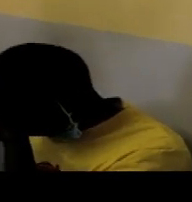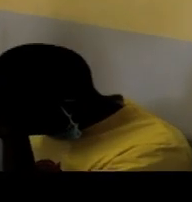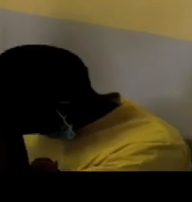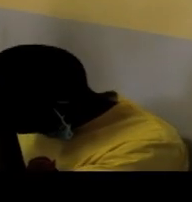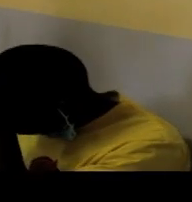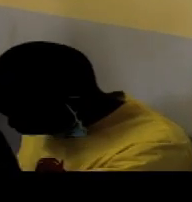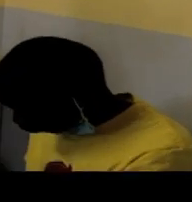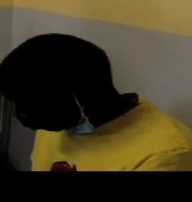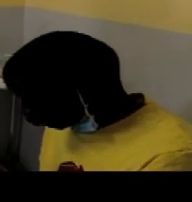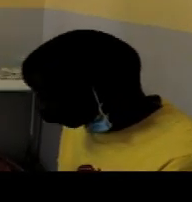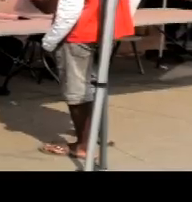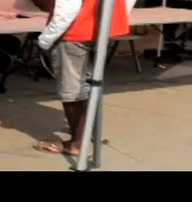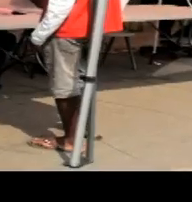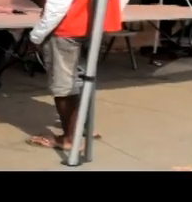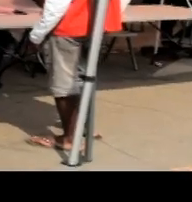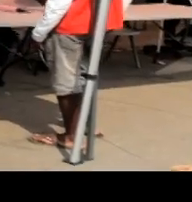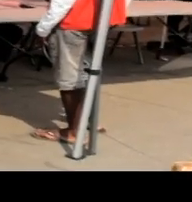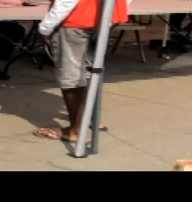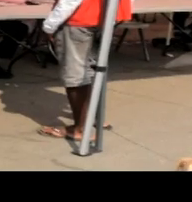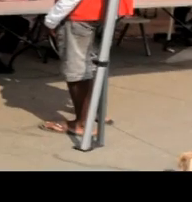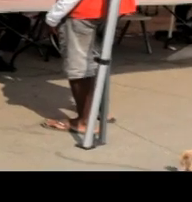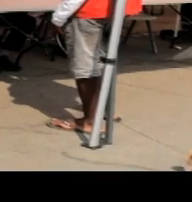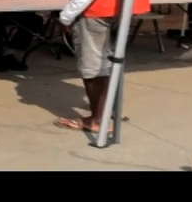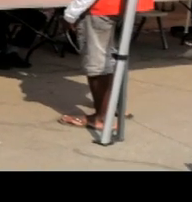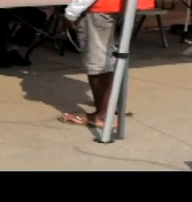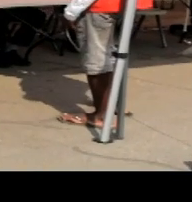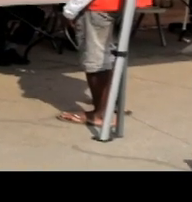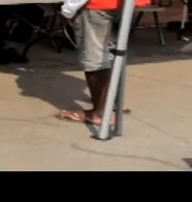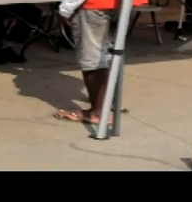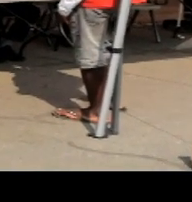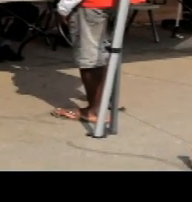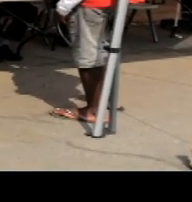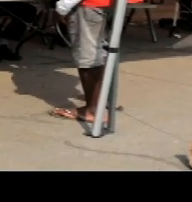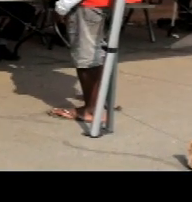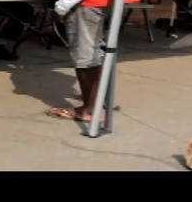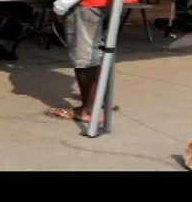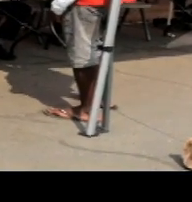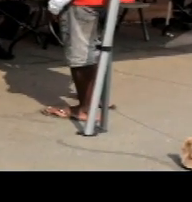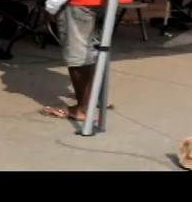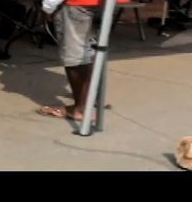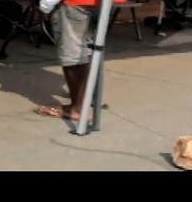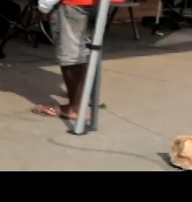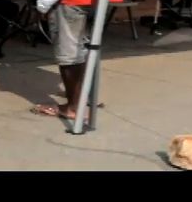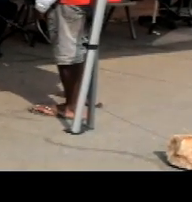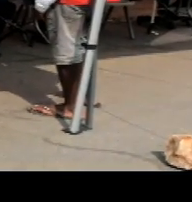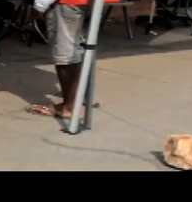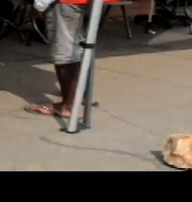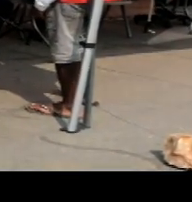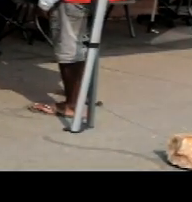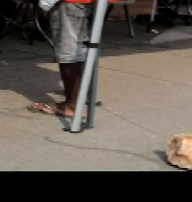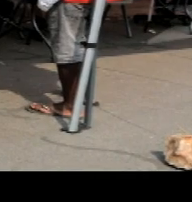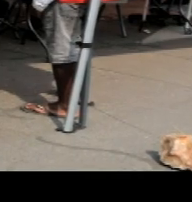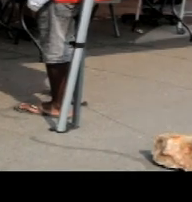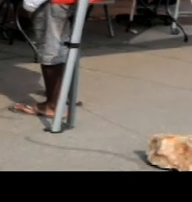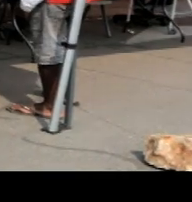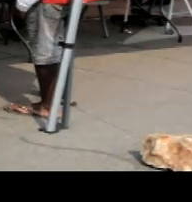1,921. The current health regulations include the correct wearing of face masks in public places, as well as a maximum of